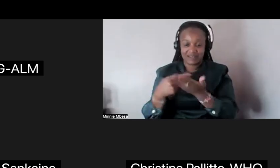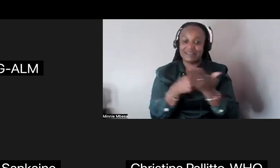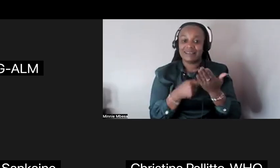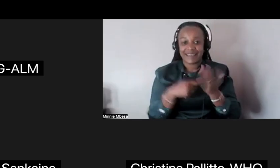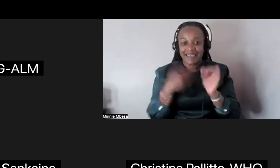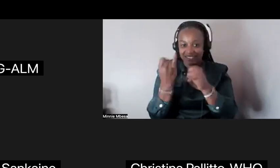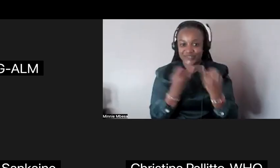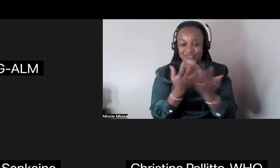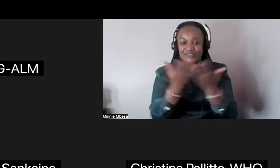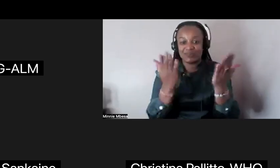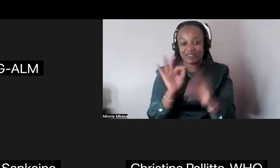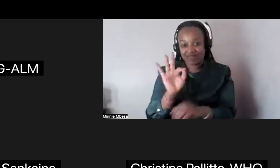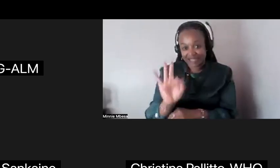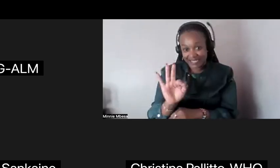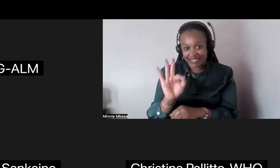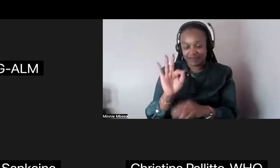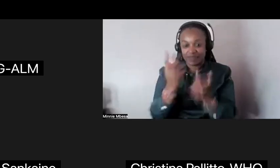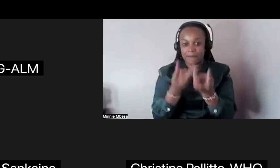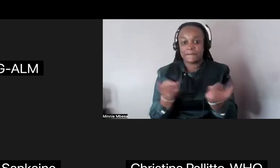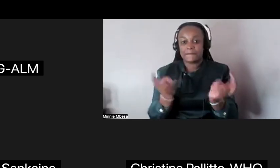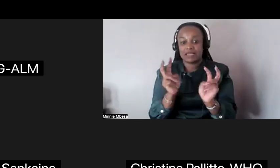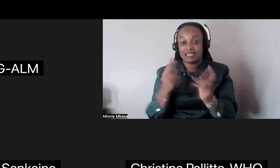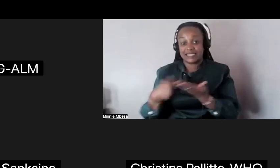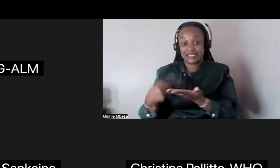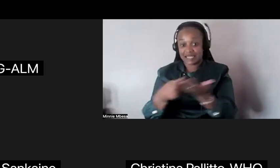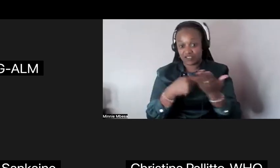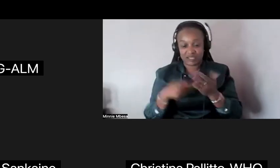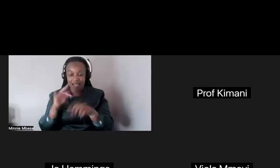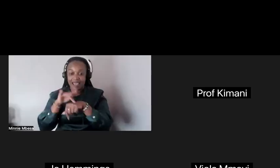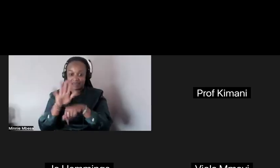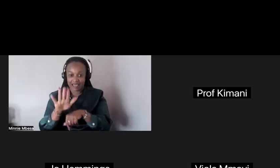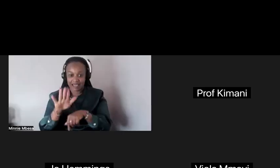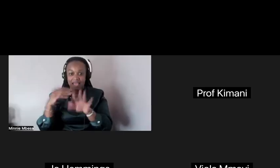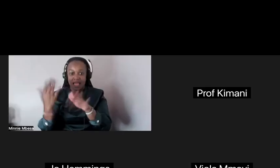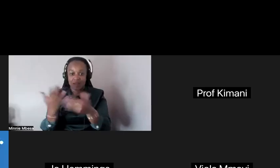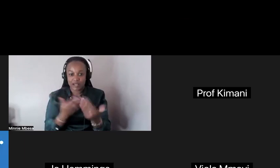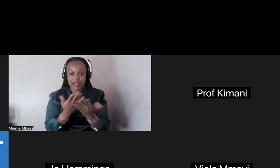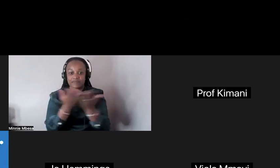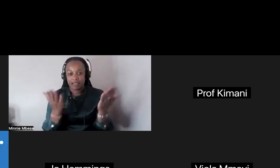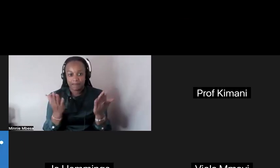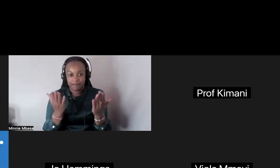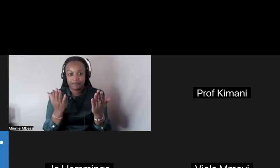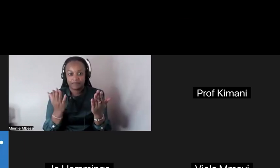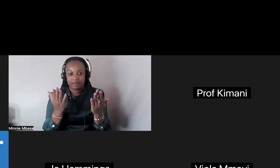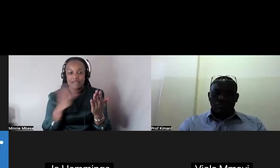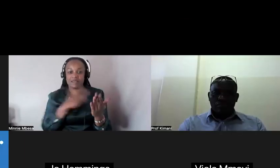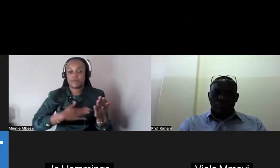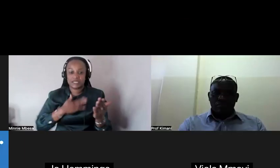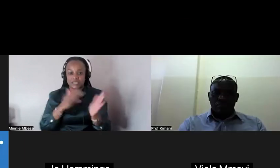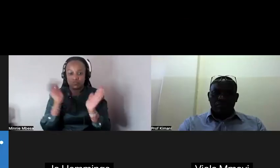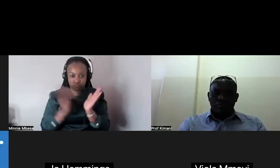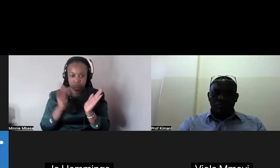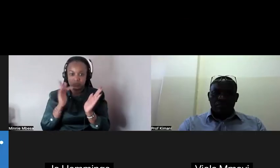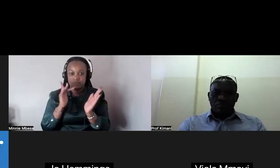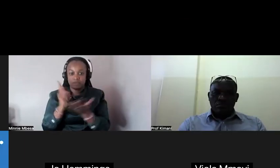panelists earlier. So I'll welcome them onto the screen, and please pop your cameras on. And